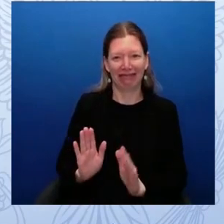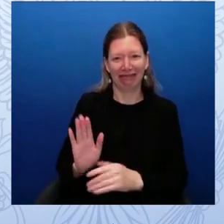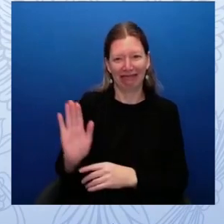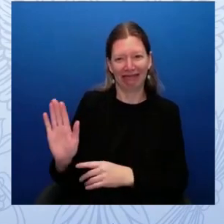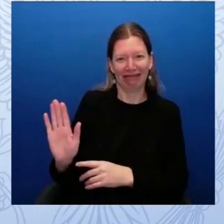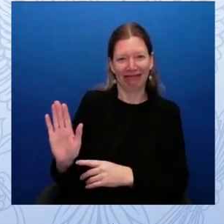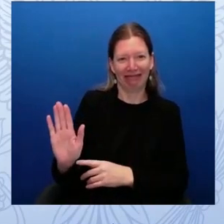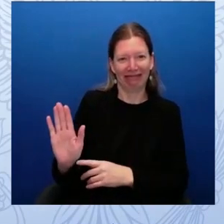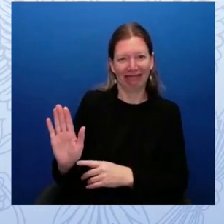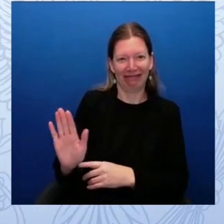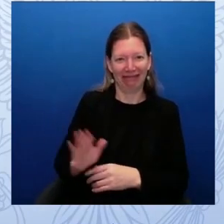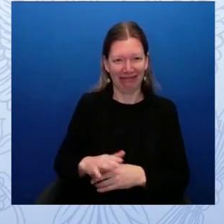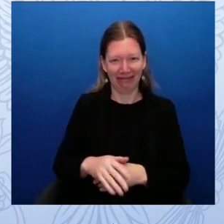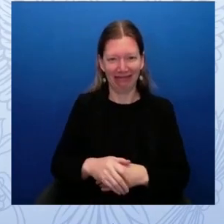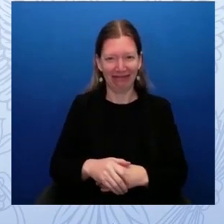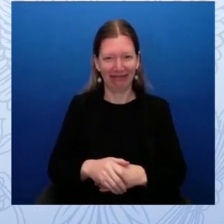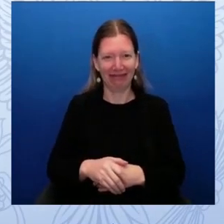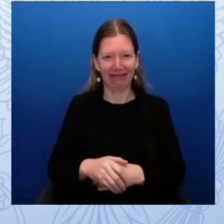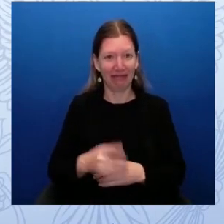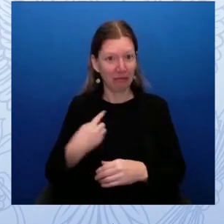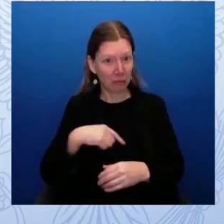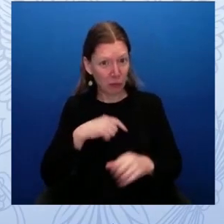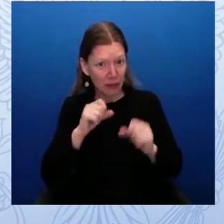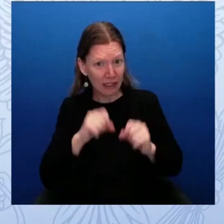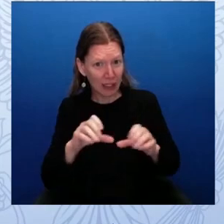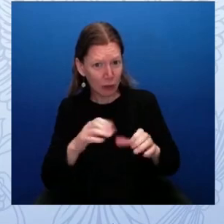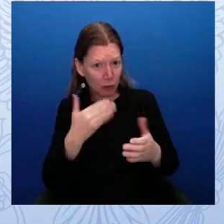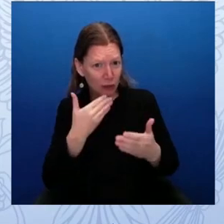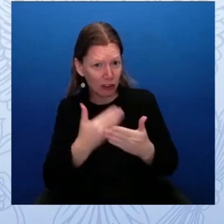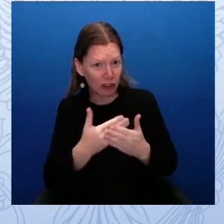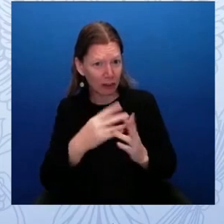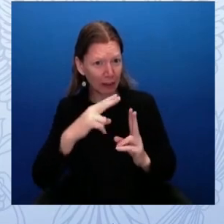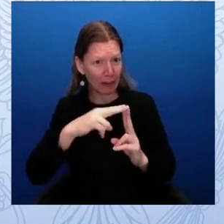a really good pair number. Thank you. Thank you.